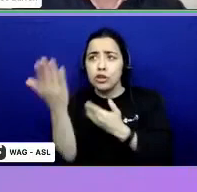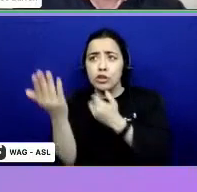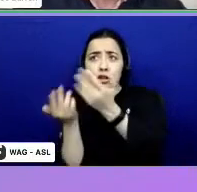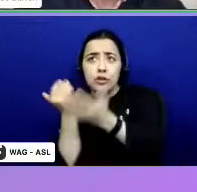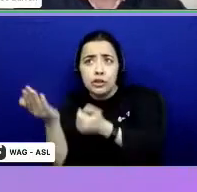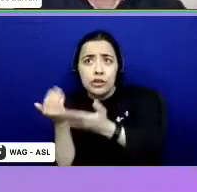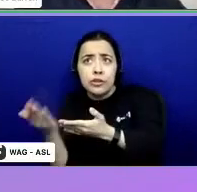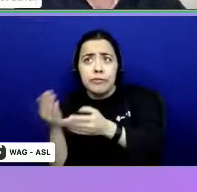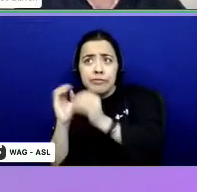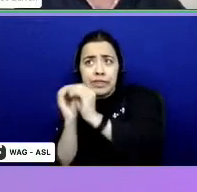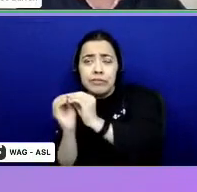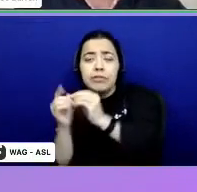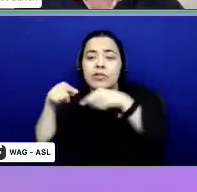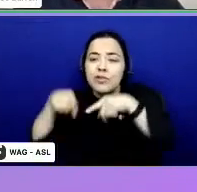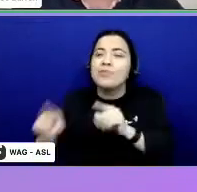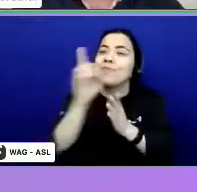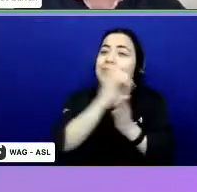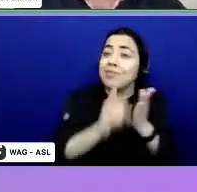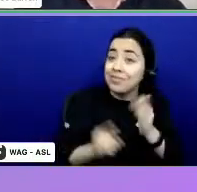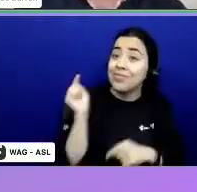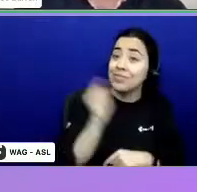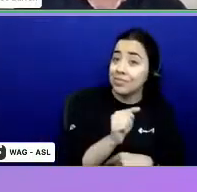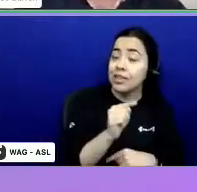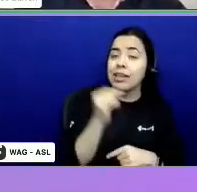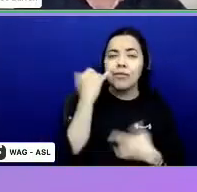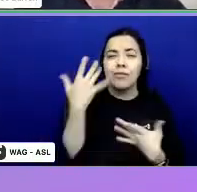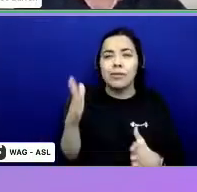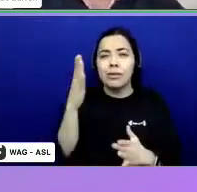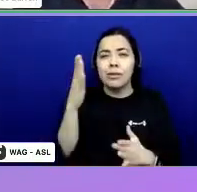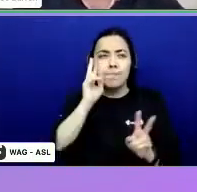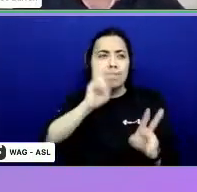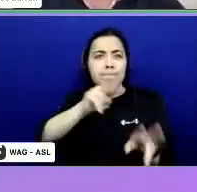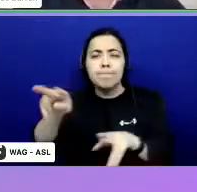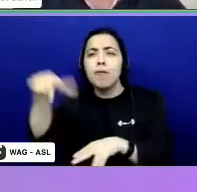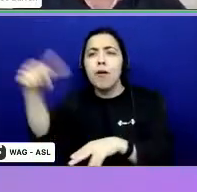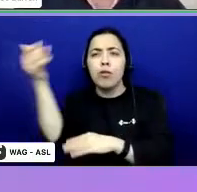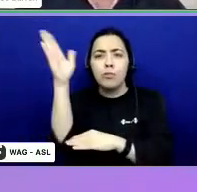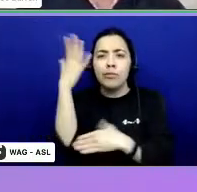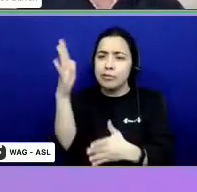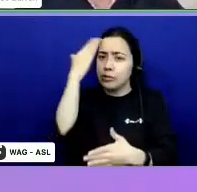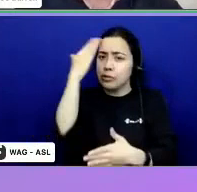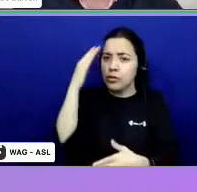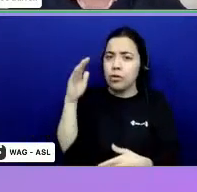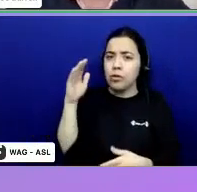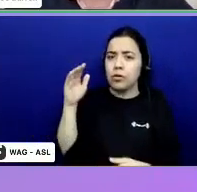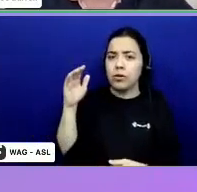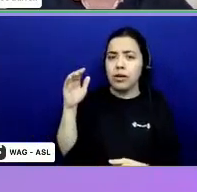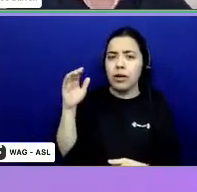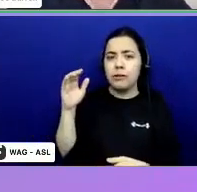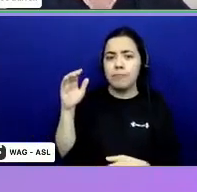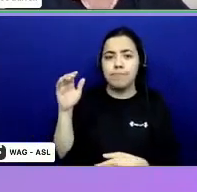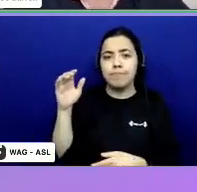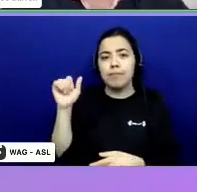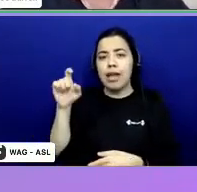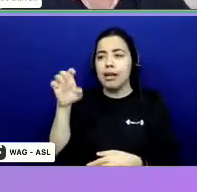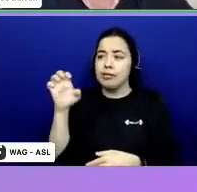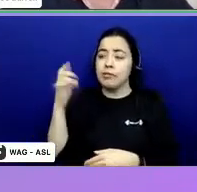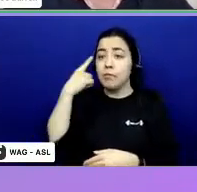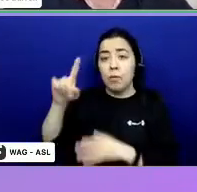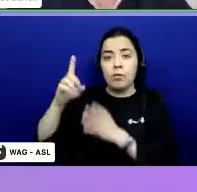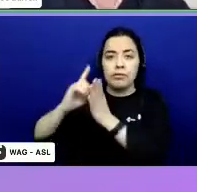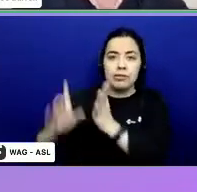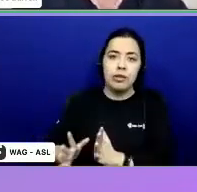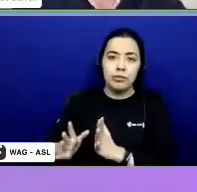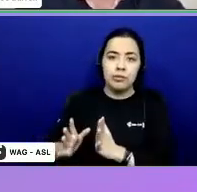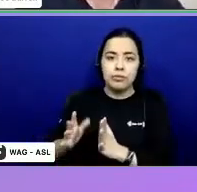design. So if you've been attending other talks, you may have heard of Axe for Designers. But I would like to reintroduce or